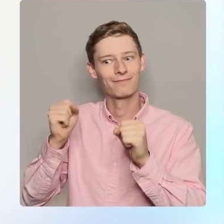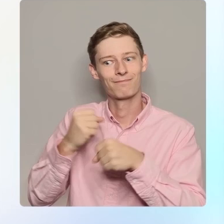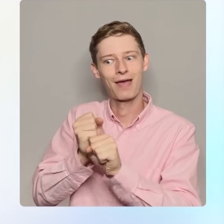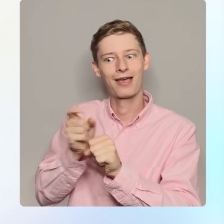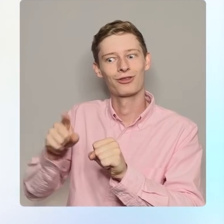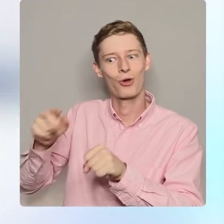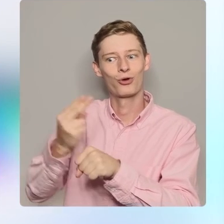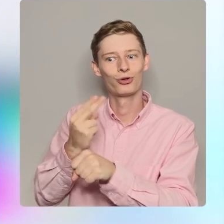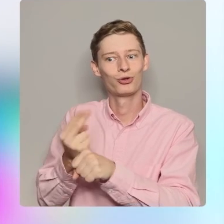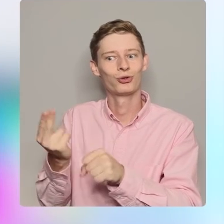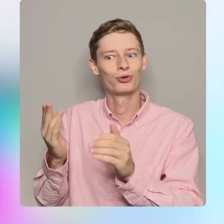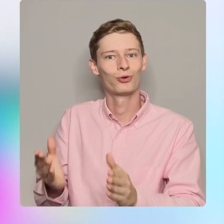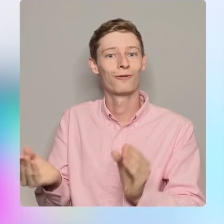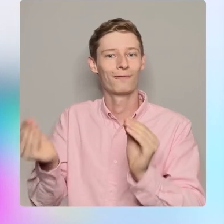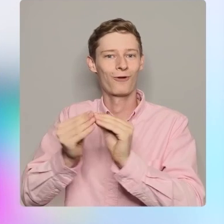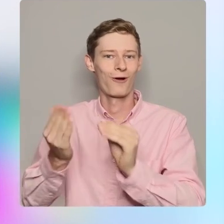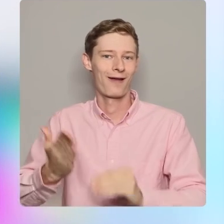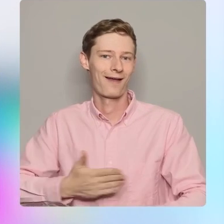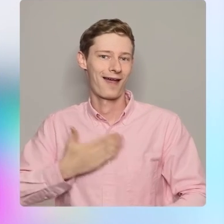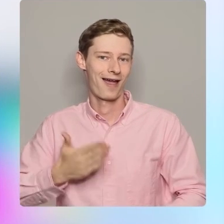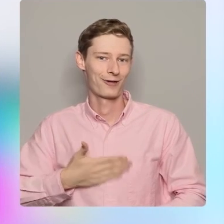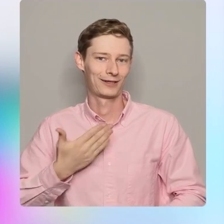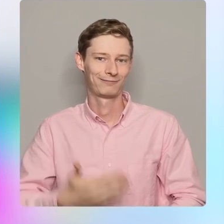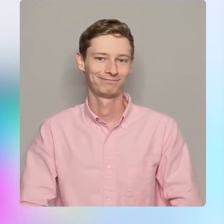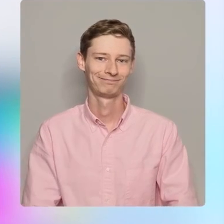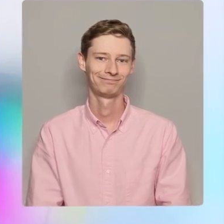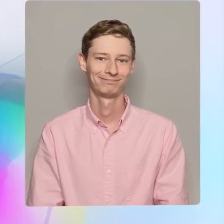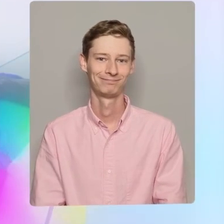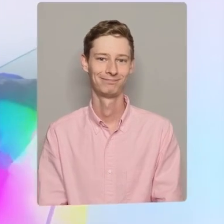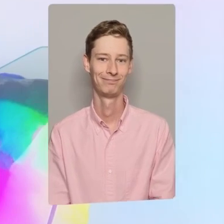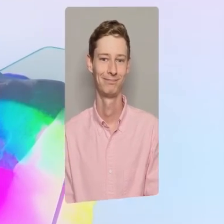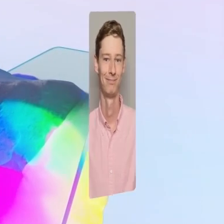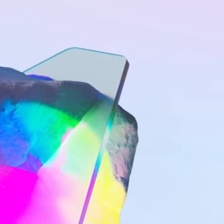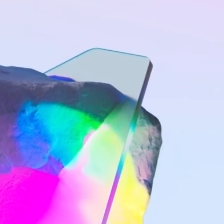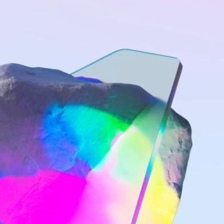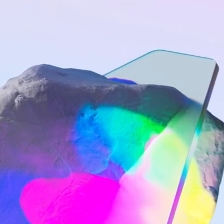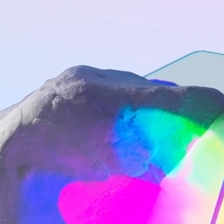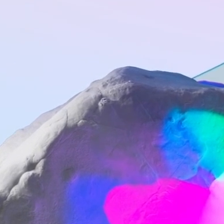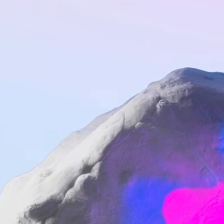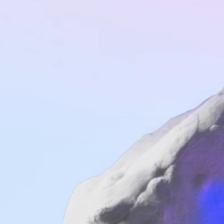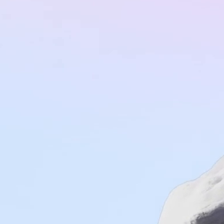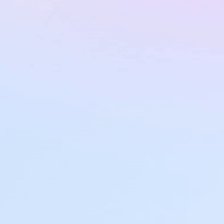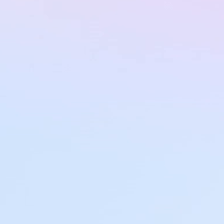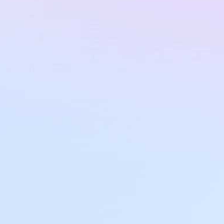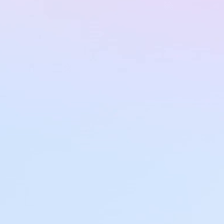lifecycle. Follow this QR code to our developer documentation and